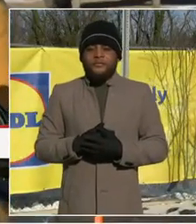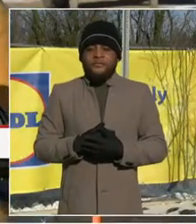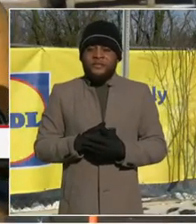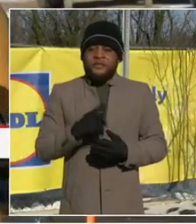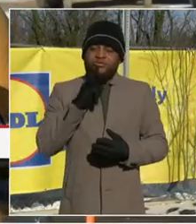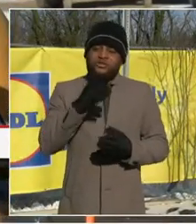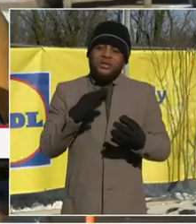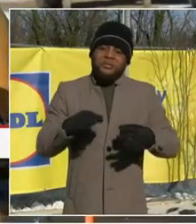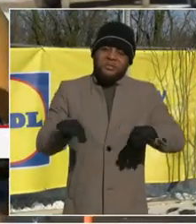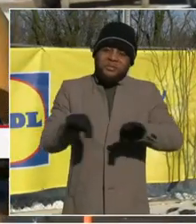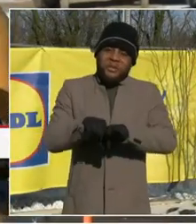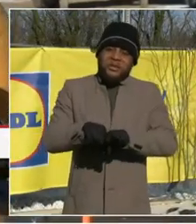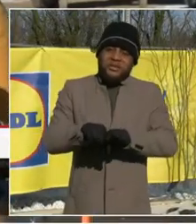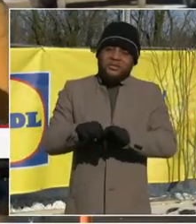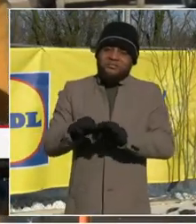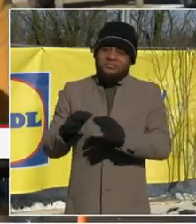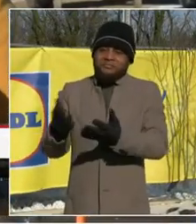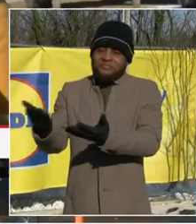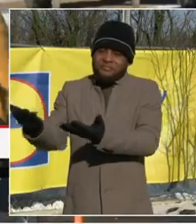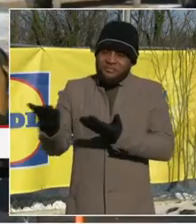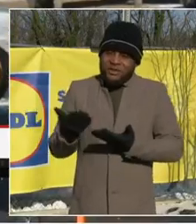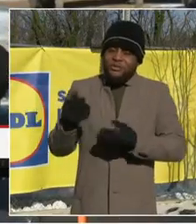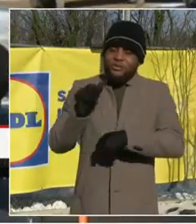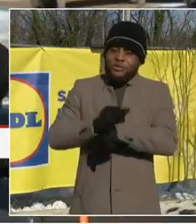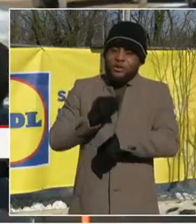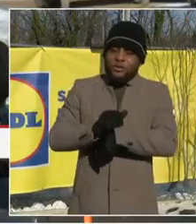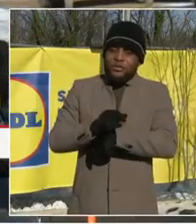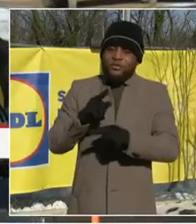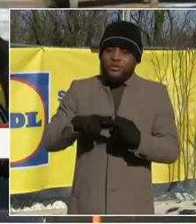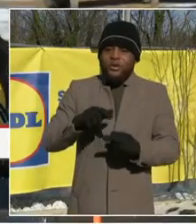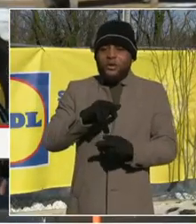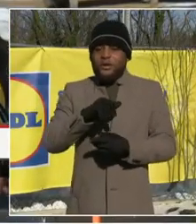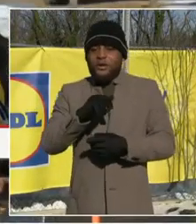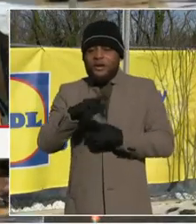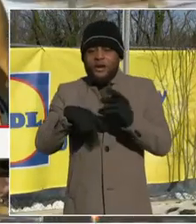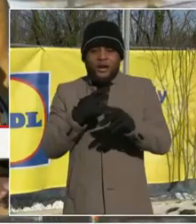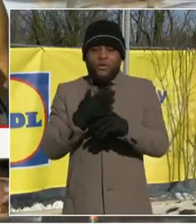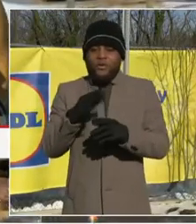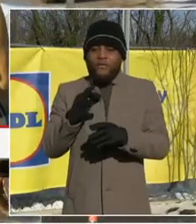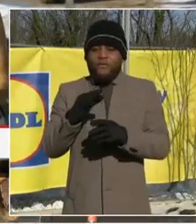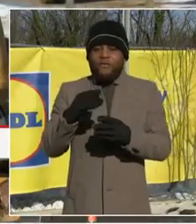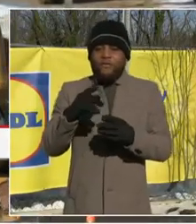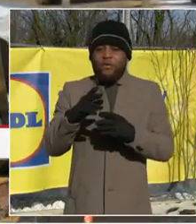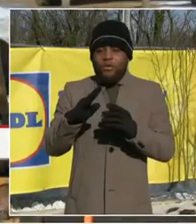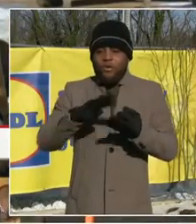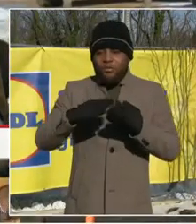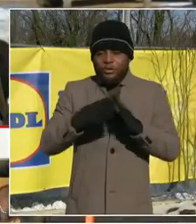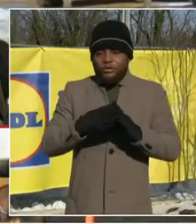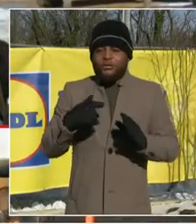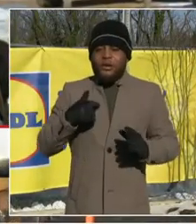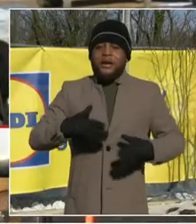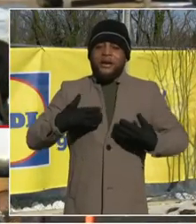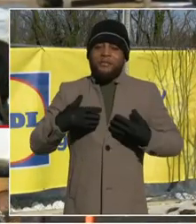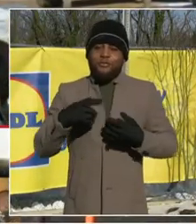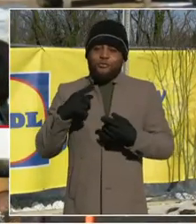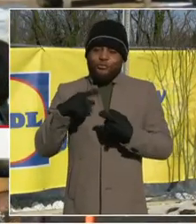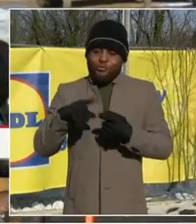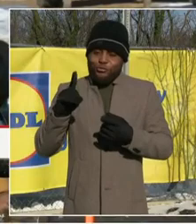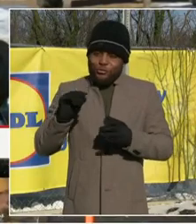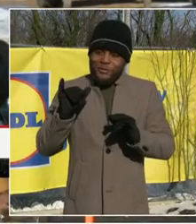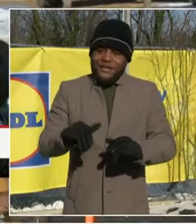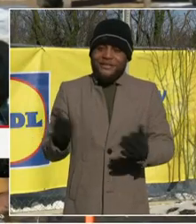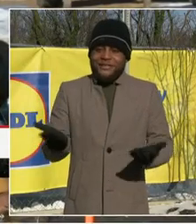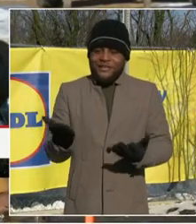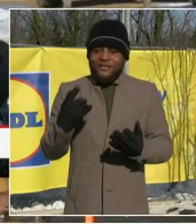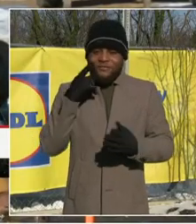any community, and we're very excited about the opportunity to do that for both Wards 7 and 8. Lidl offers not only great job opportunities, but